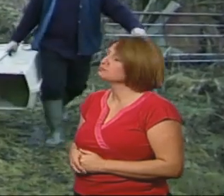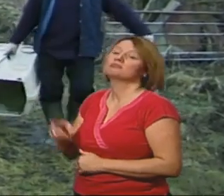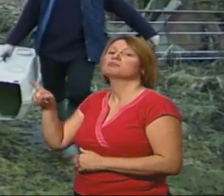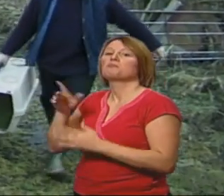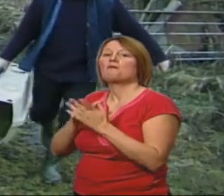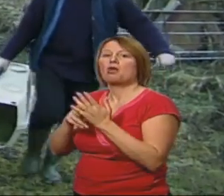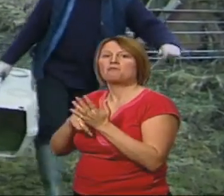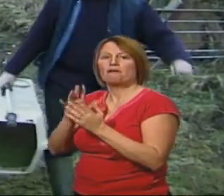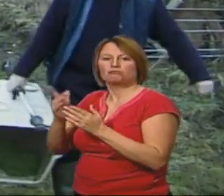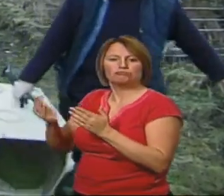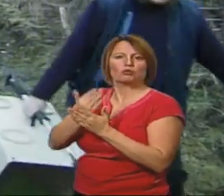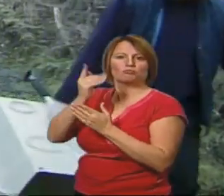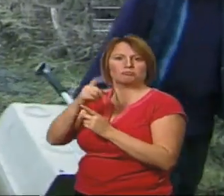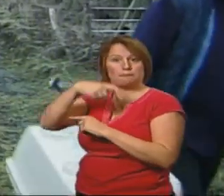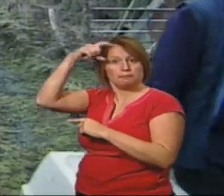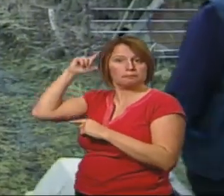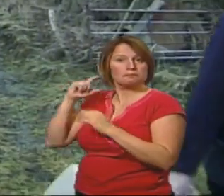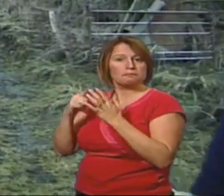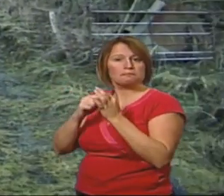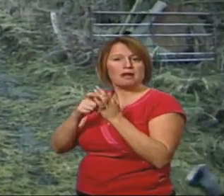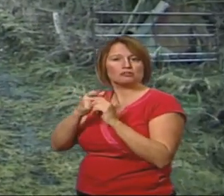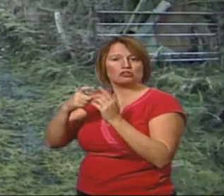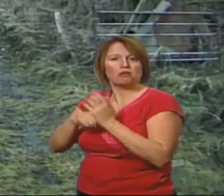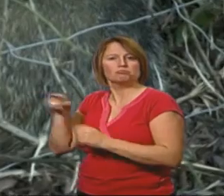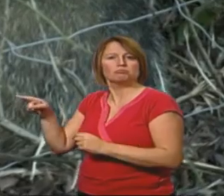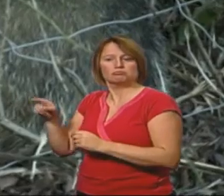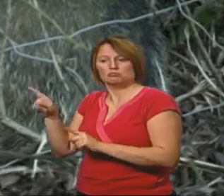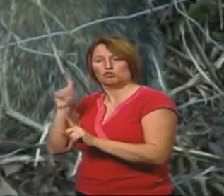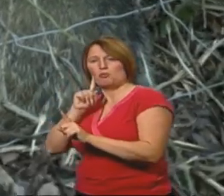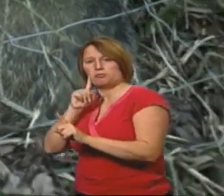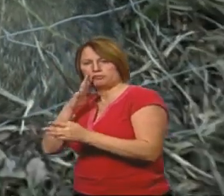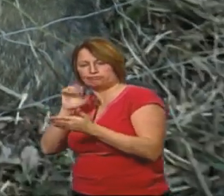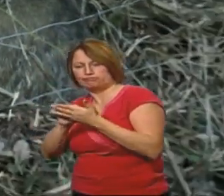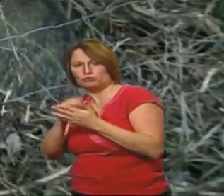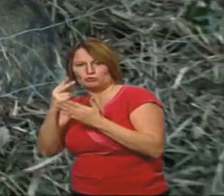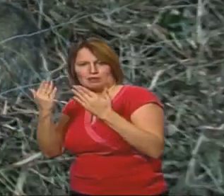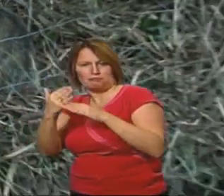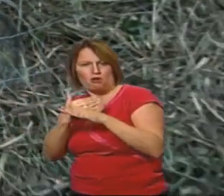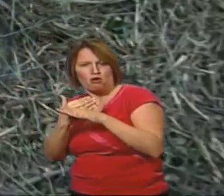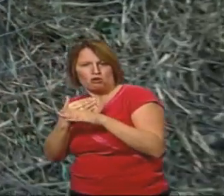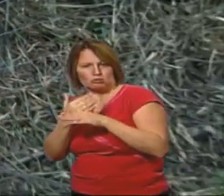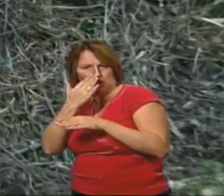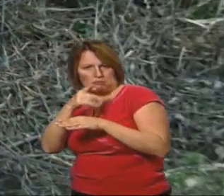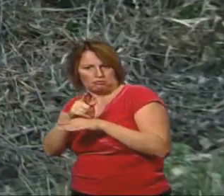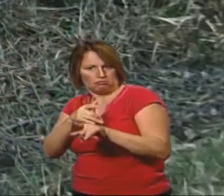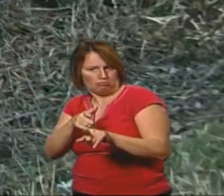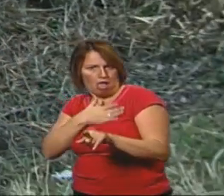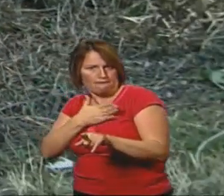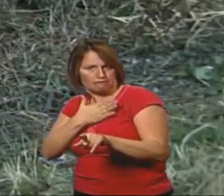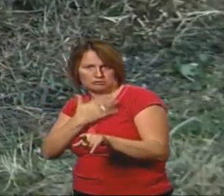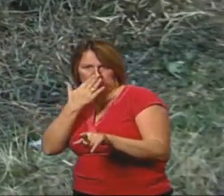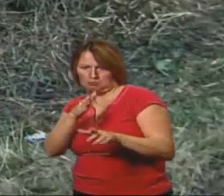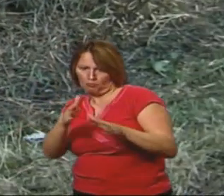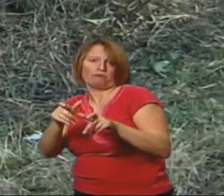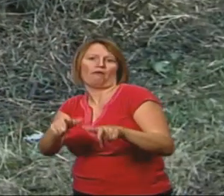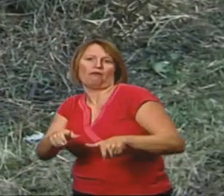Malcolm has been called out to rescue a badger. This lady first saw it 2 days ago. And although it's still alive, it hasn't moved in